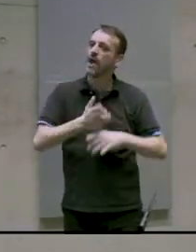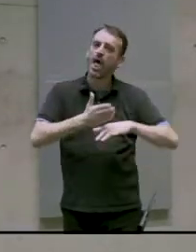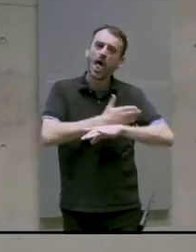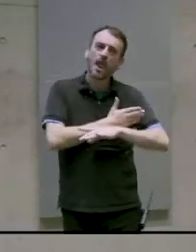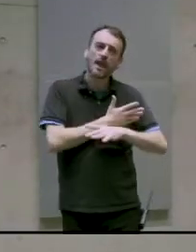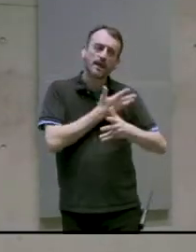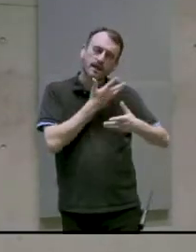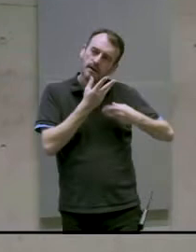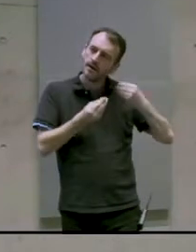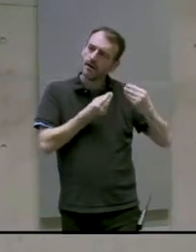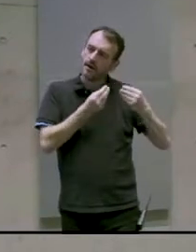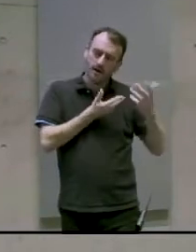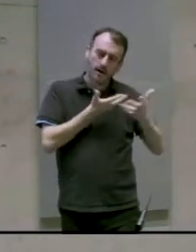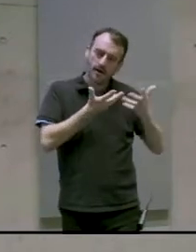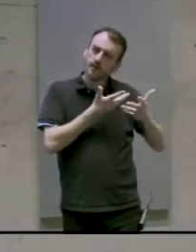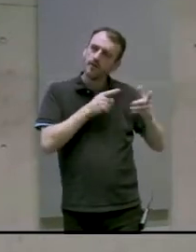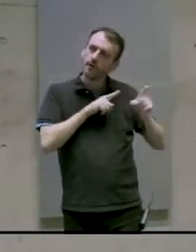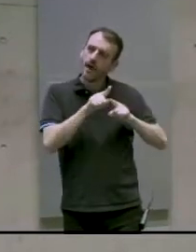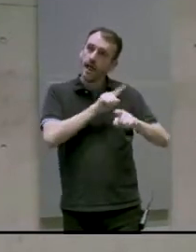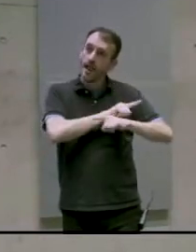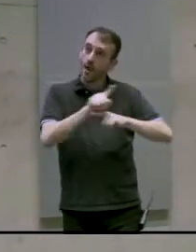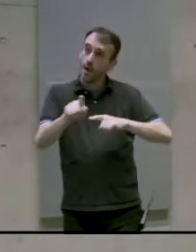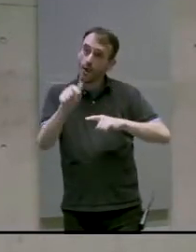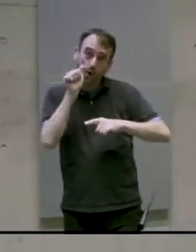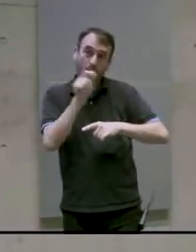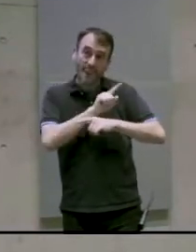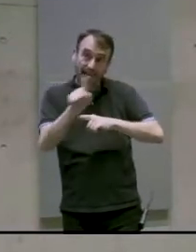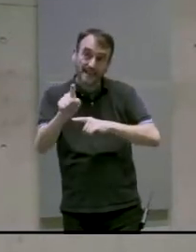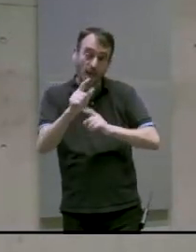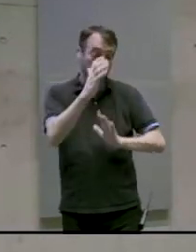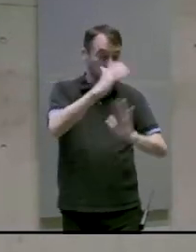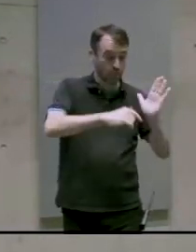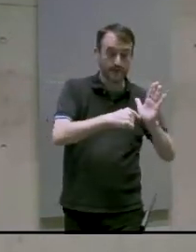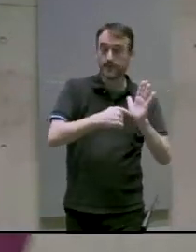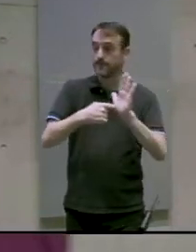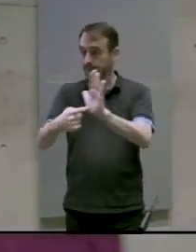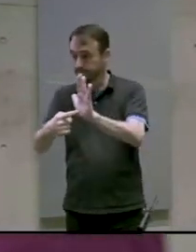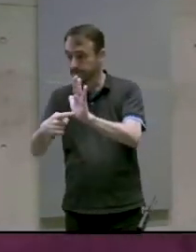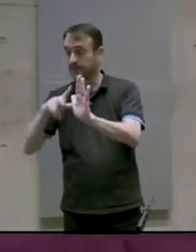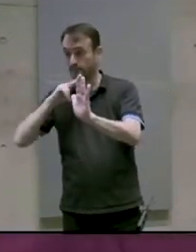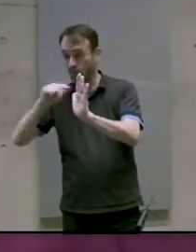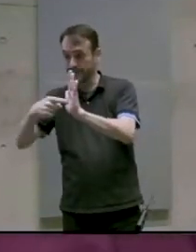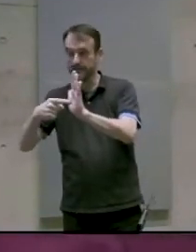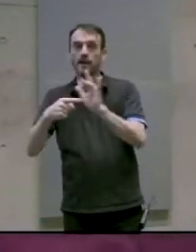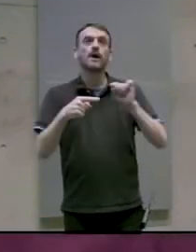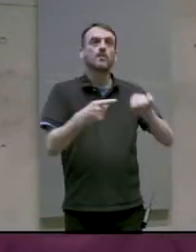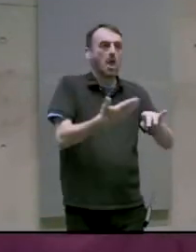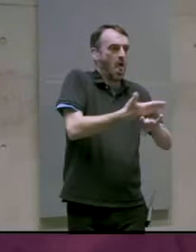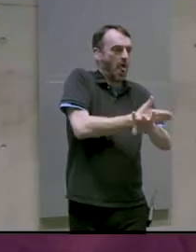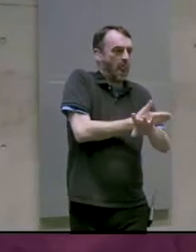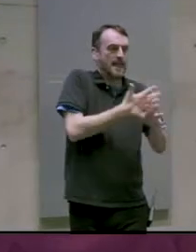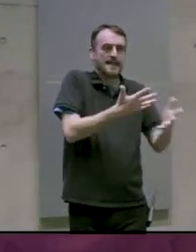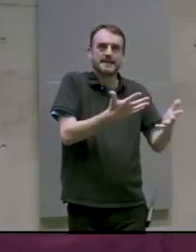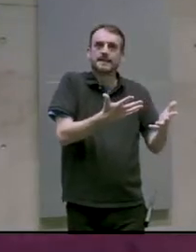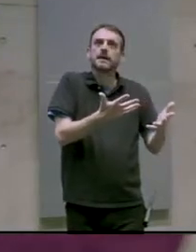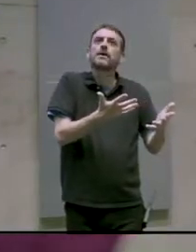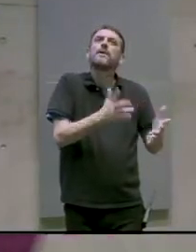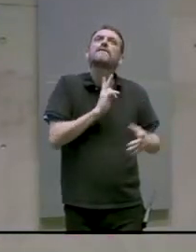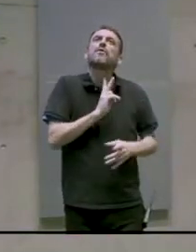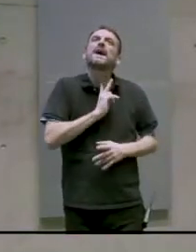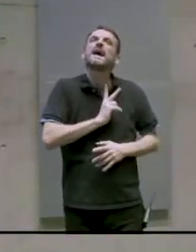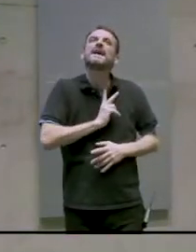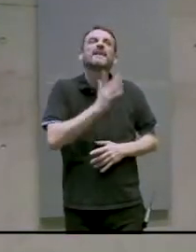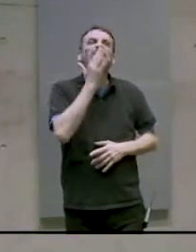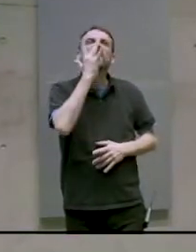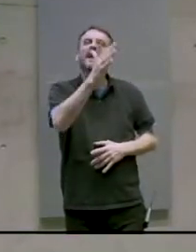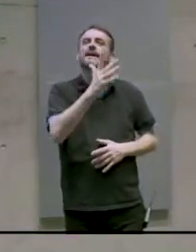it should be written, because it's going to be voiced. It lacks empathy and lacks drama and everything like that. But you need those placeholders.